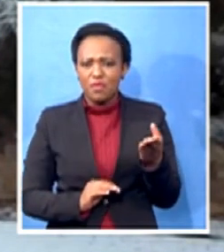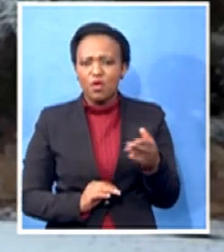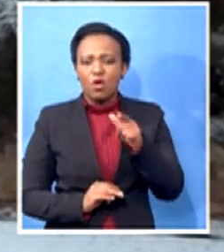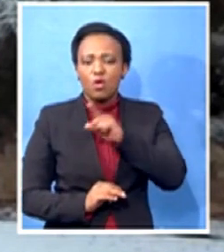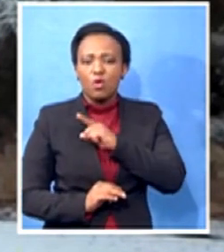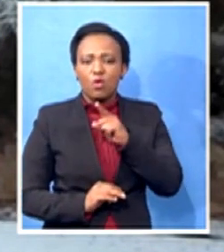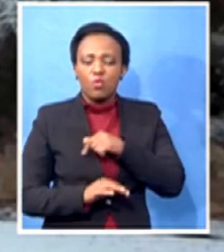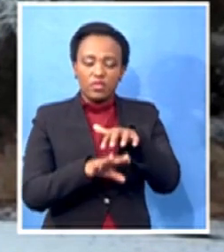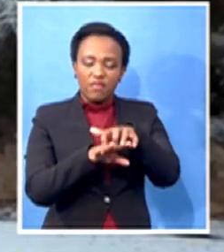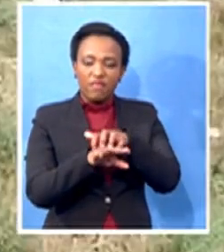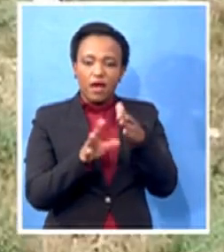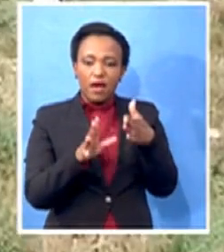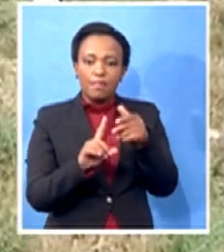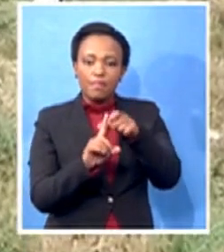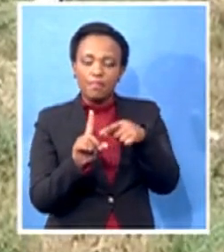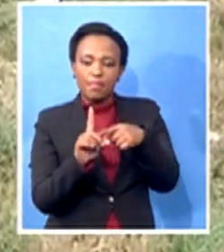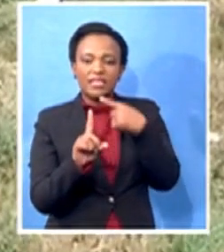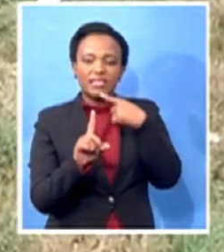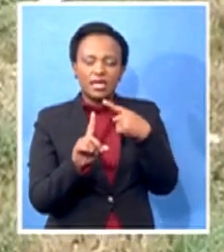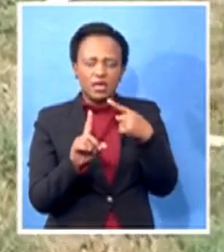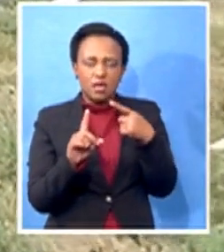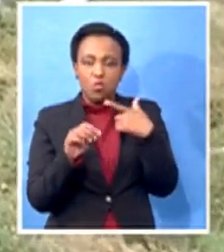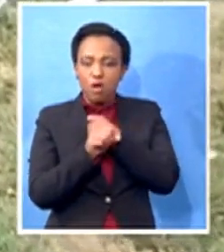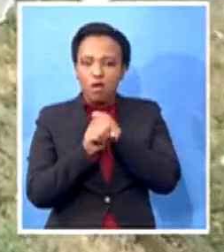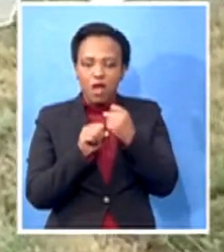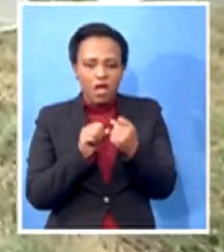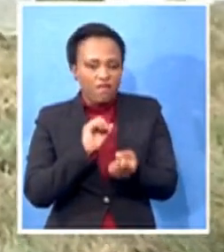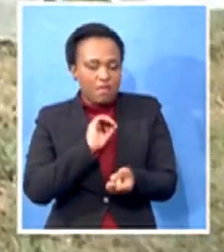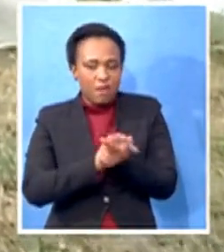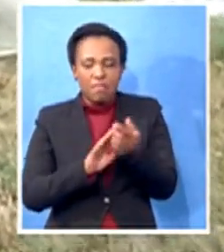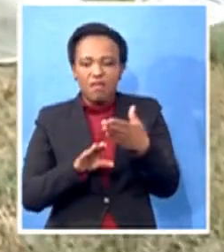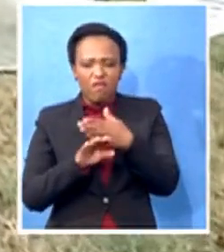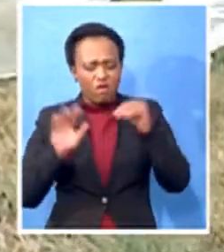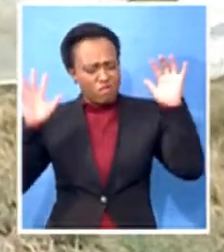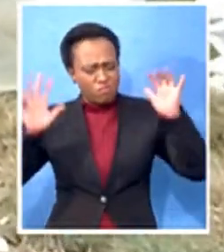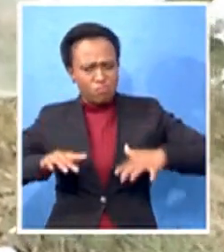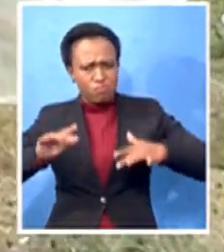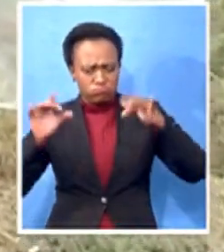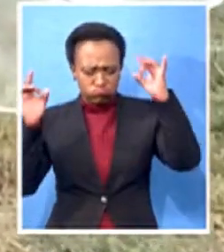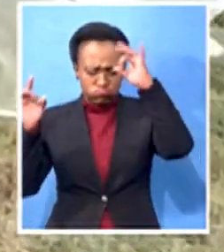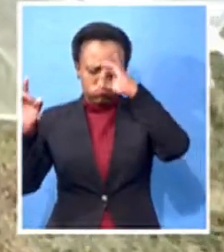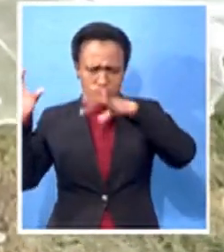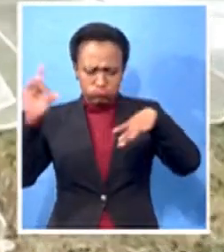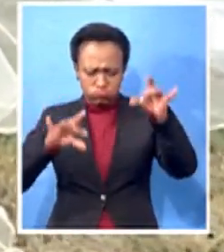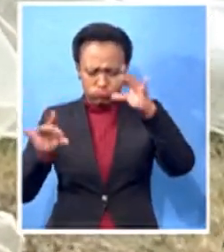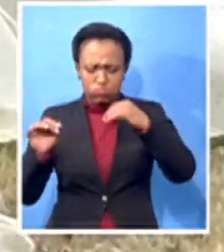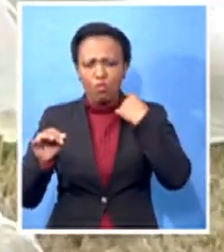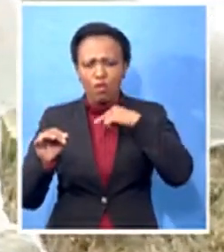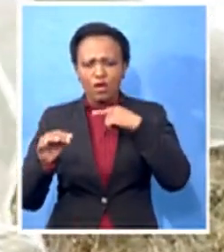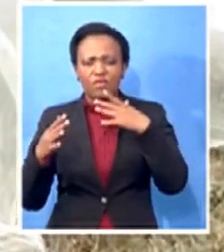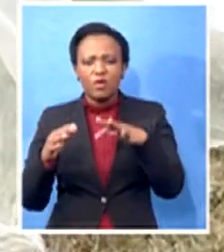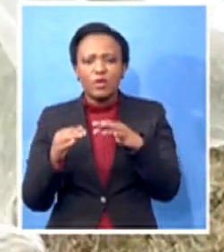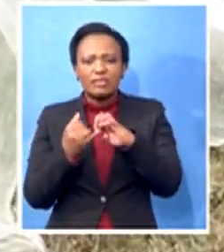falls he has ever experienced. He is doing all he can to save his crop. 8 hectares of nets have been